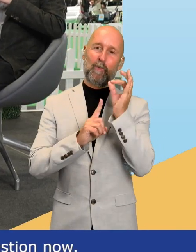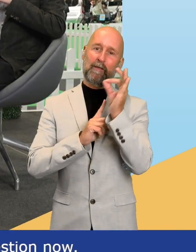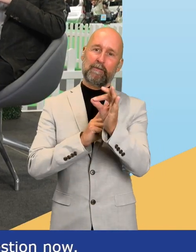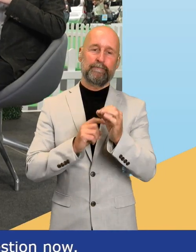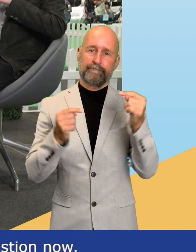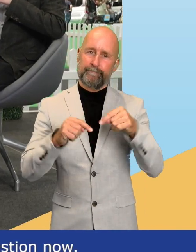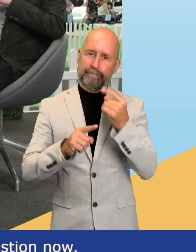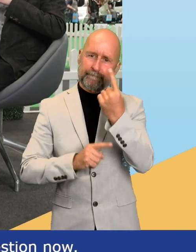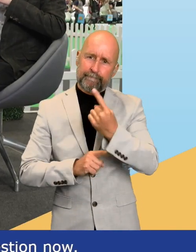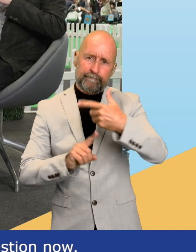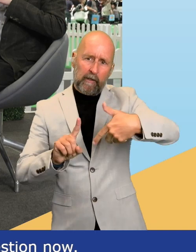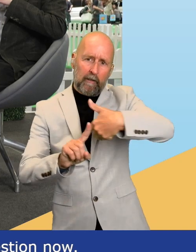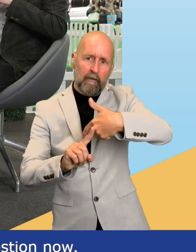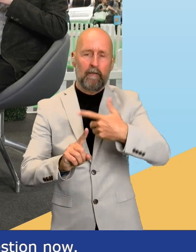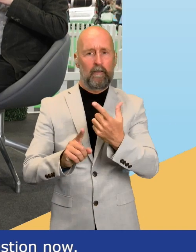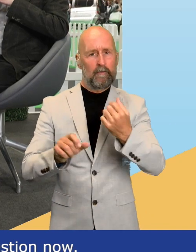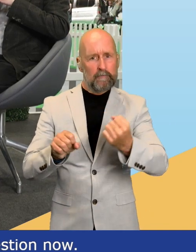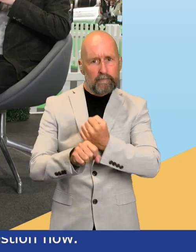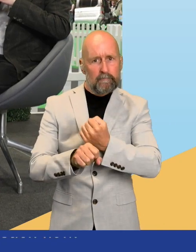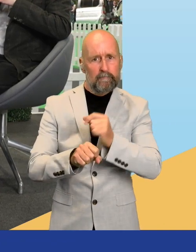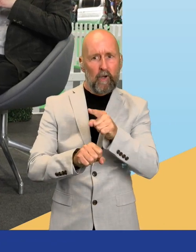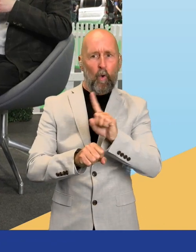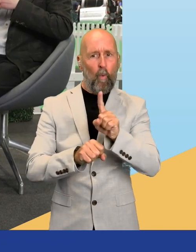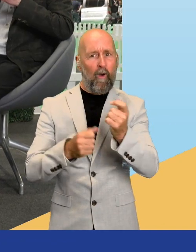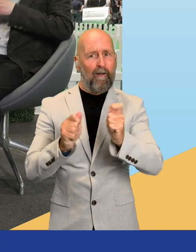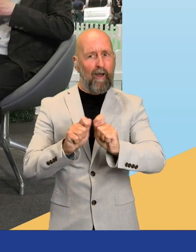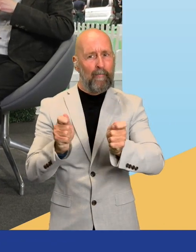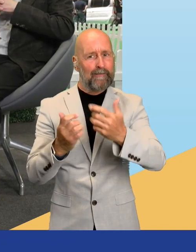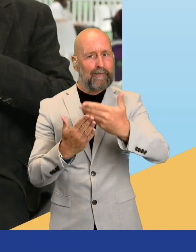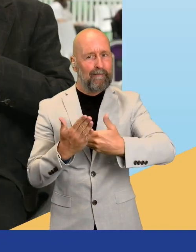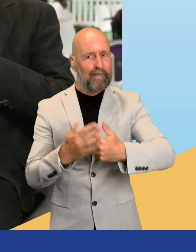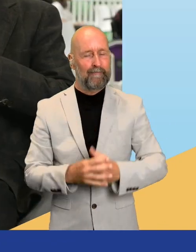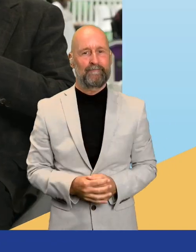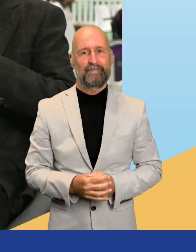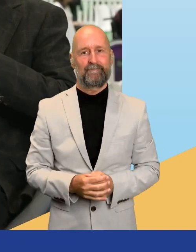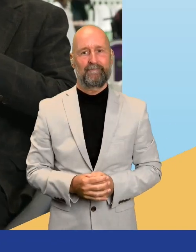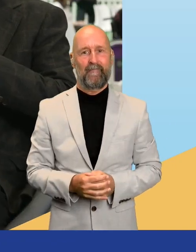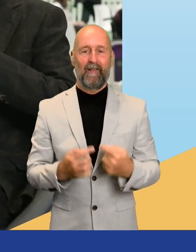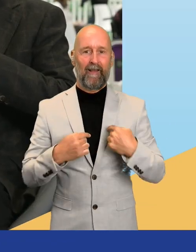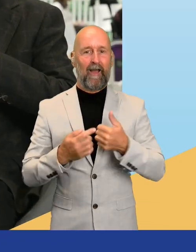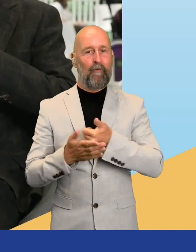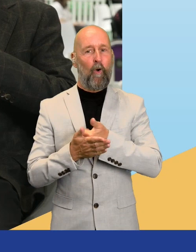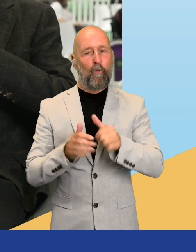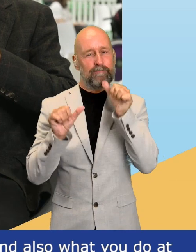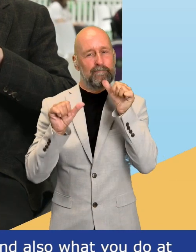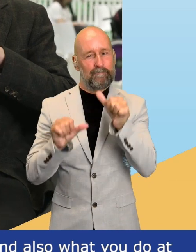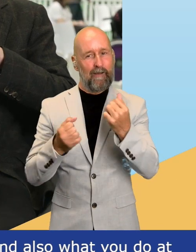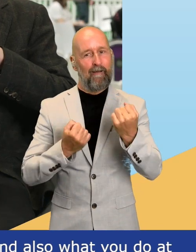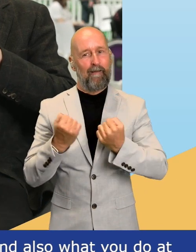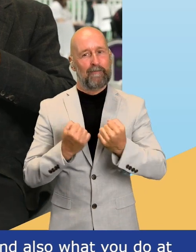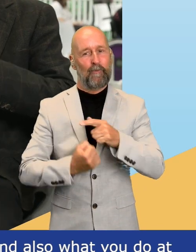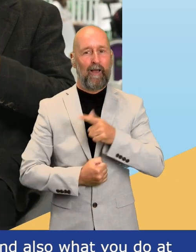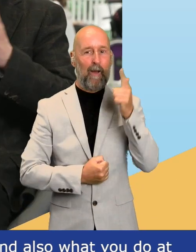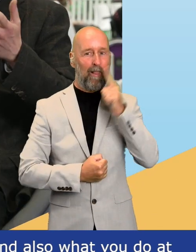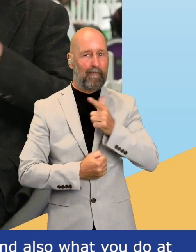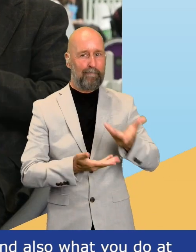about yourself and also what it is that you do at What Car. Yeah, so yeah, I'm always love cars, which is why I'm lucky enough to do the job